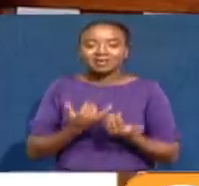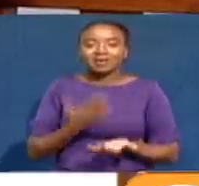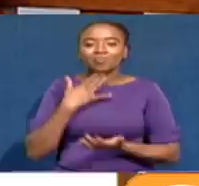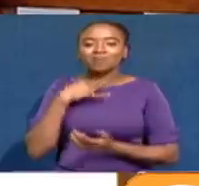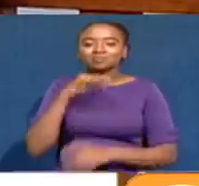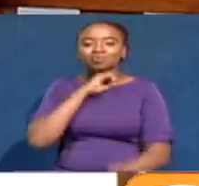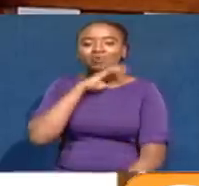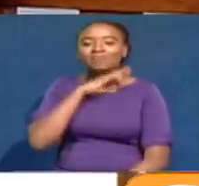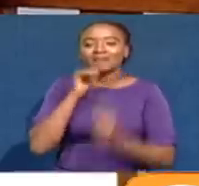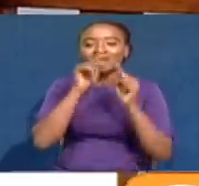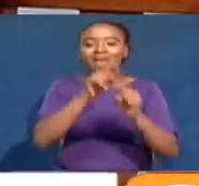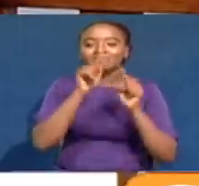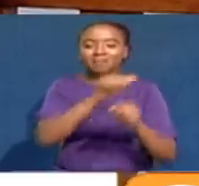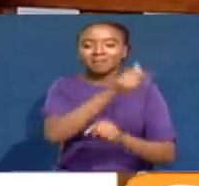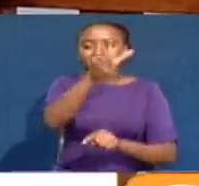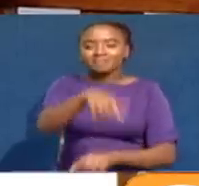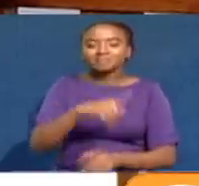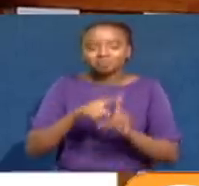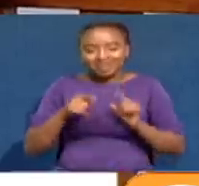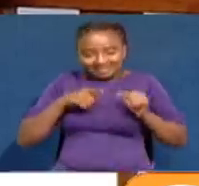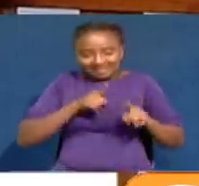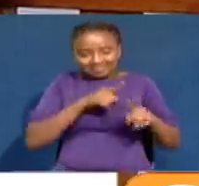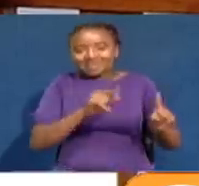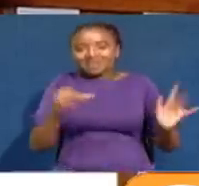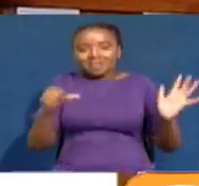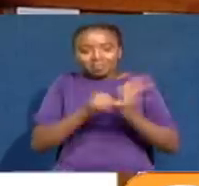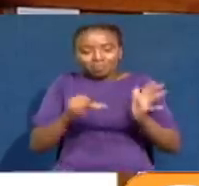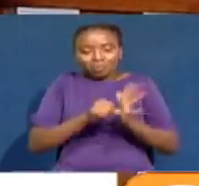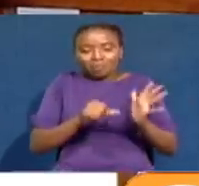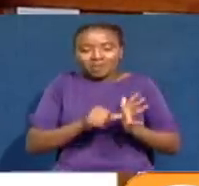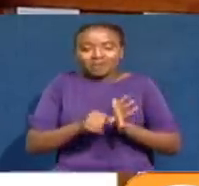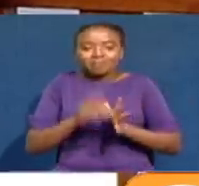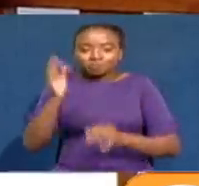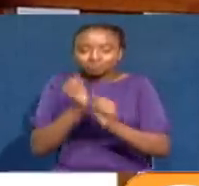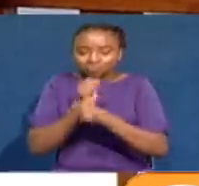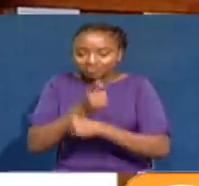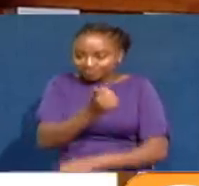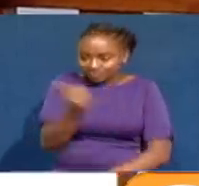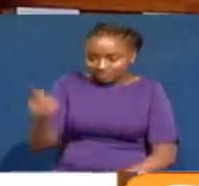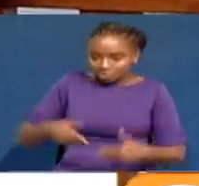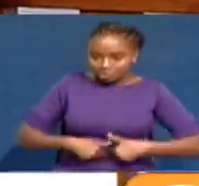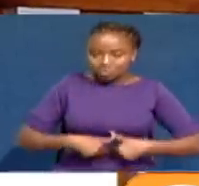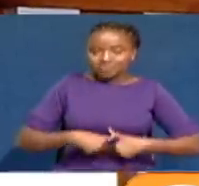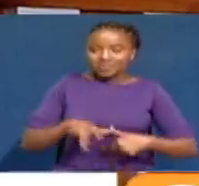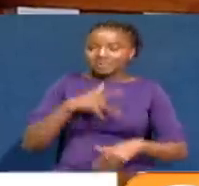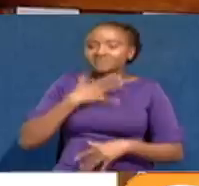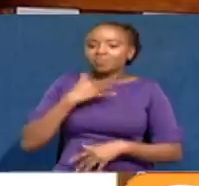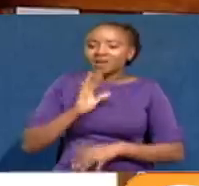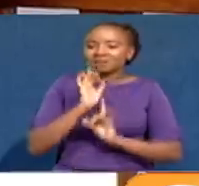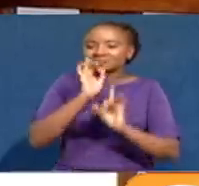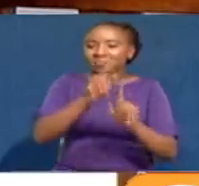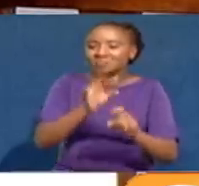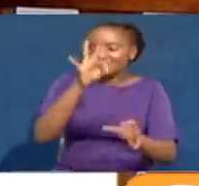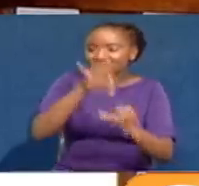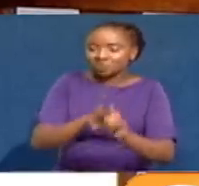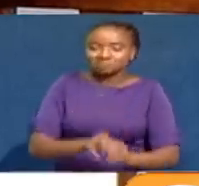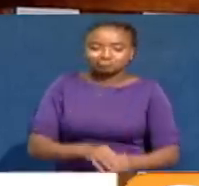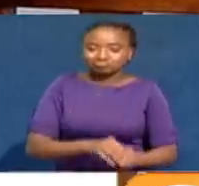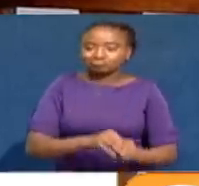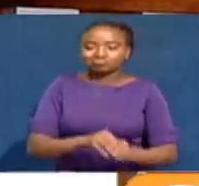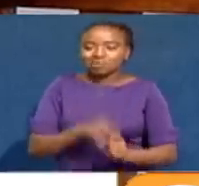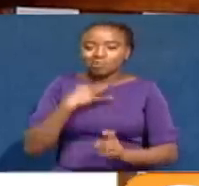else. Instead of blaming themselves for creating that apathy, instead of blaming themselves for creating a dysfunctional